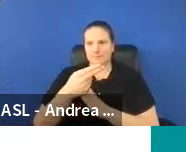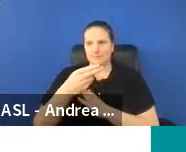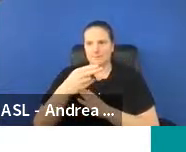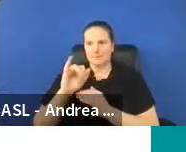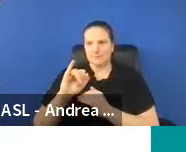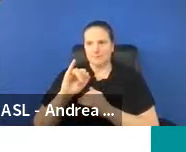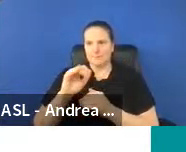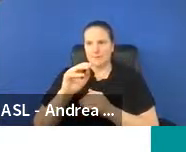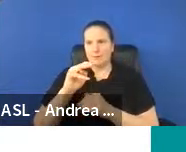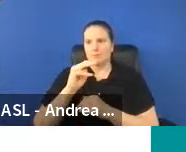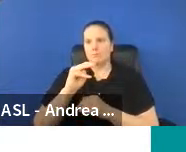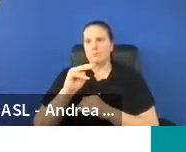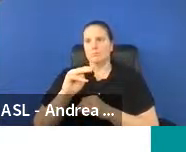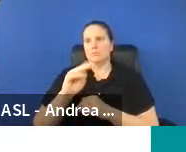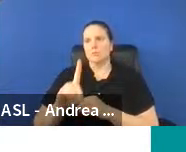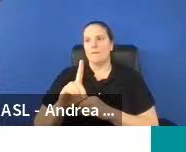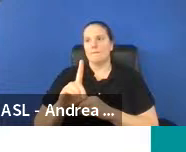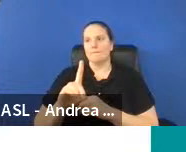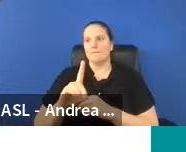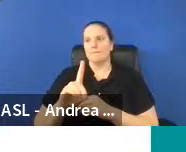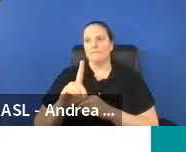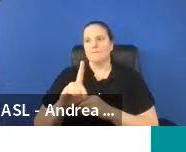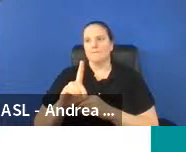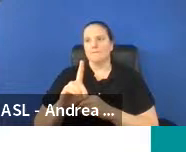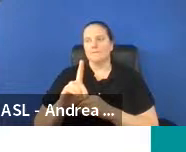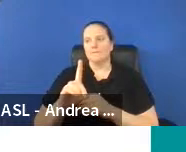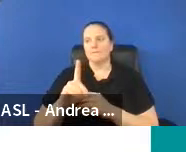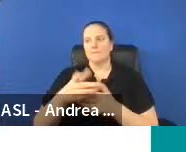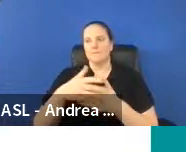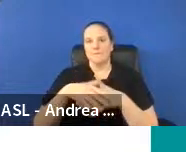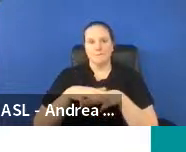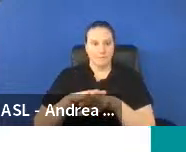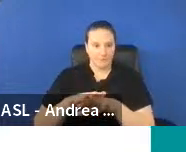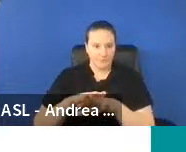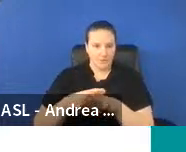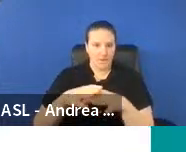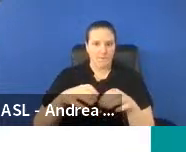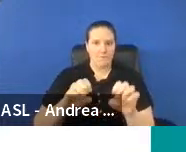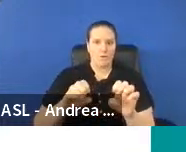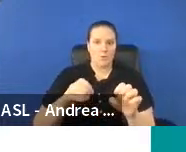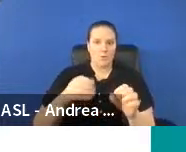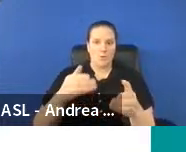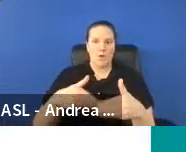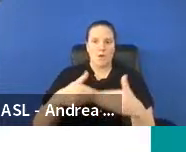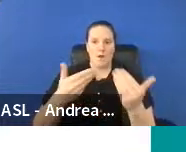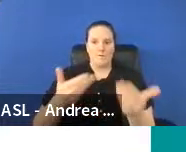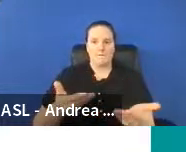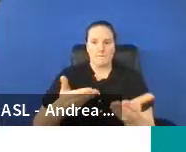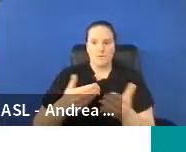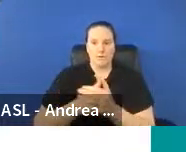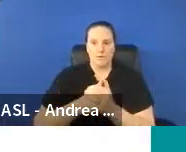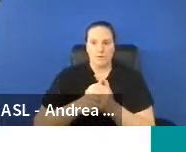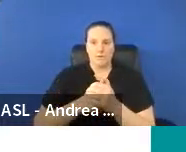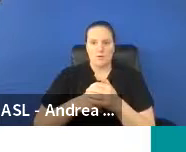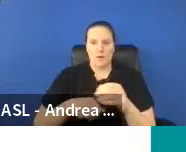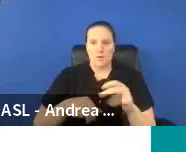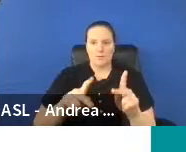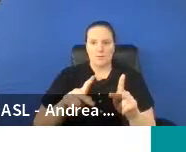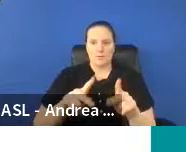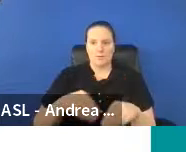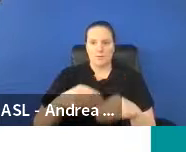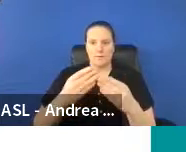throughout the engagement effort, we really only offered the opportunity to